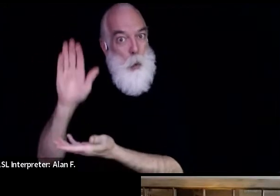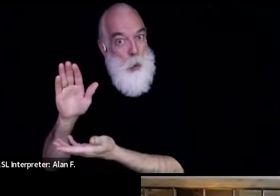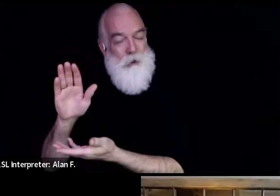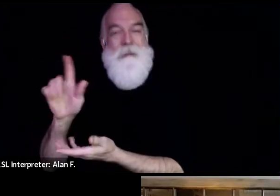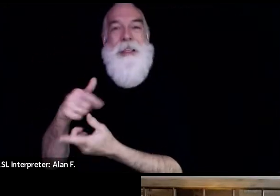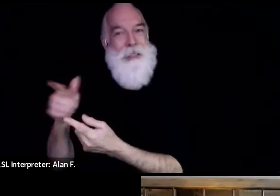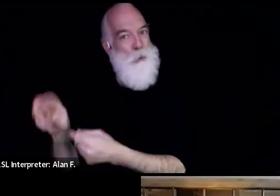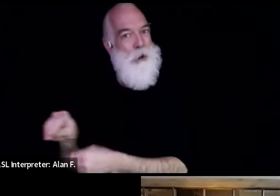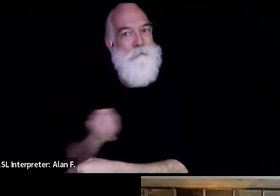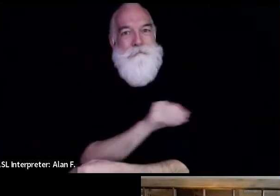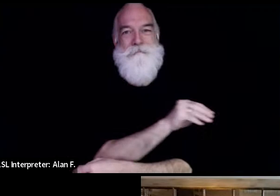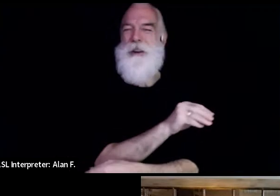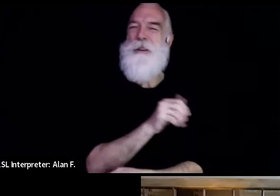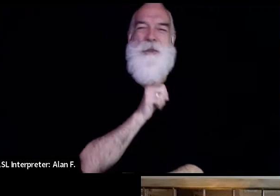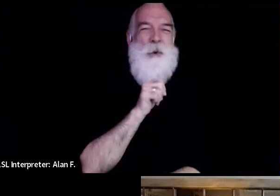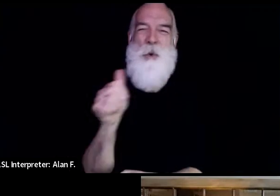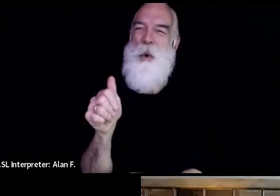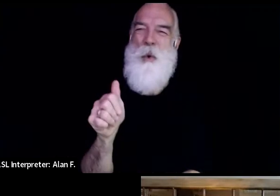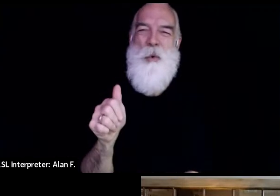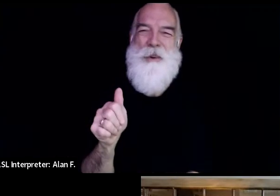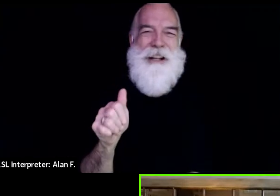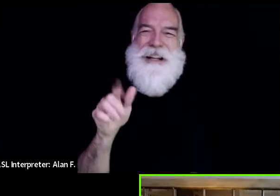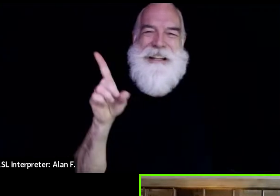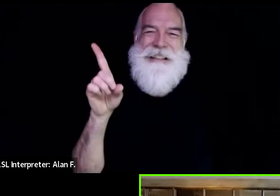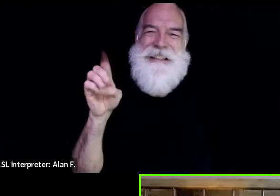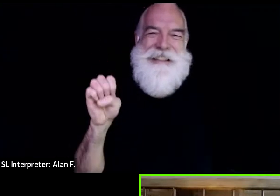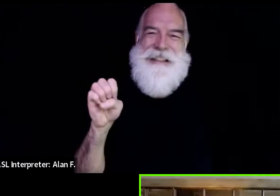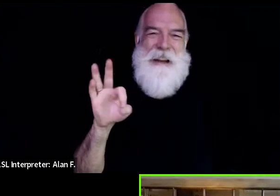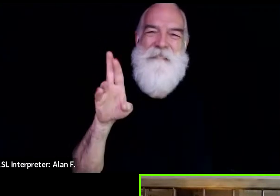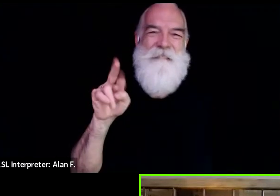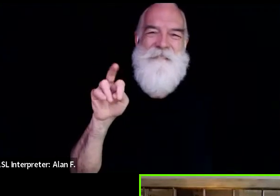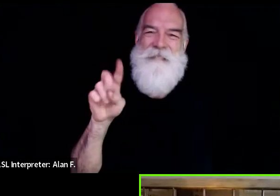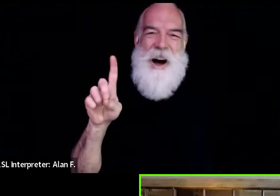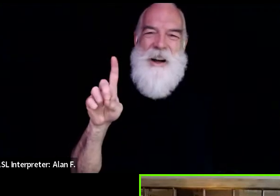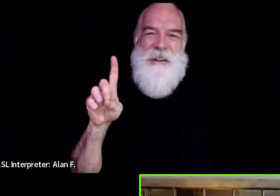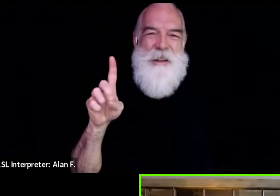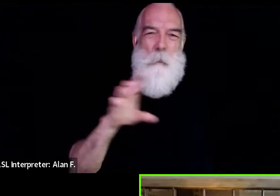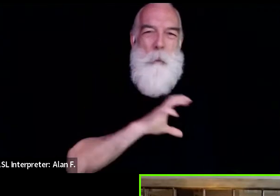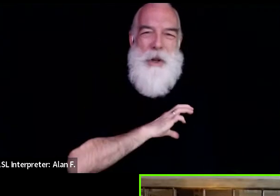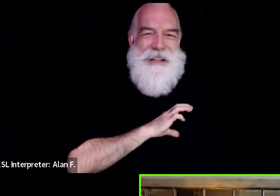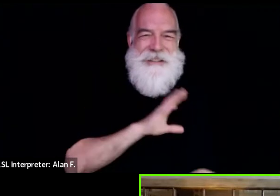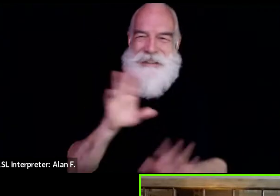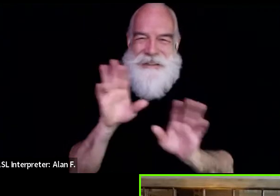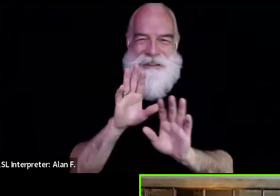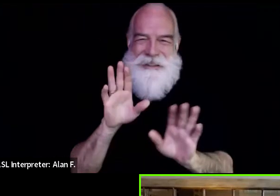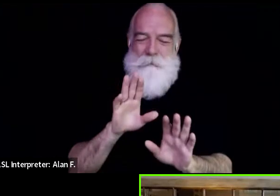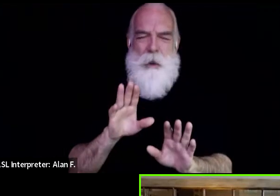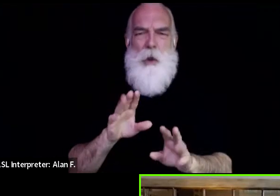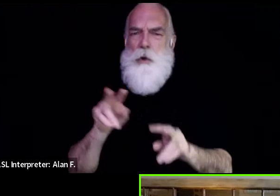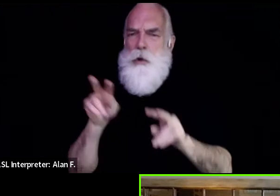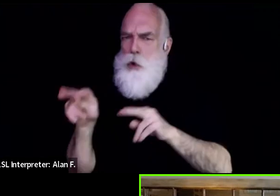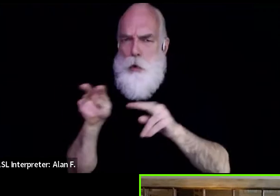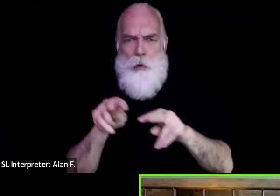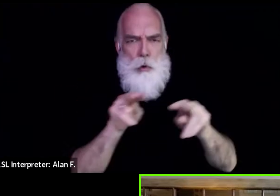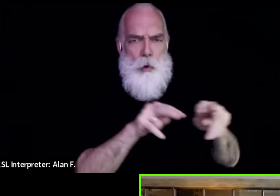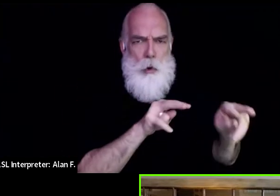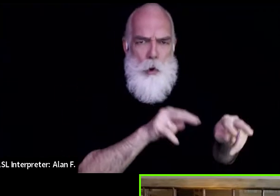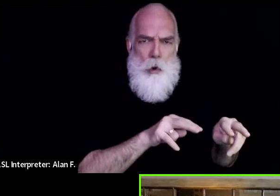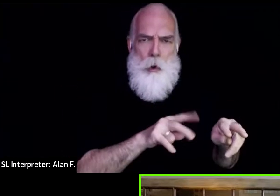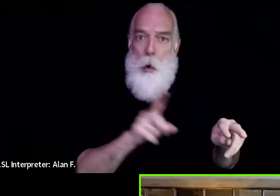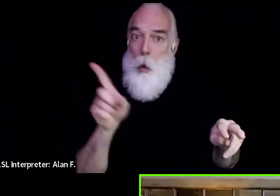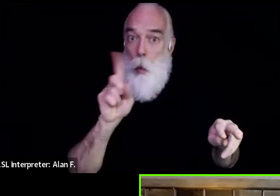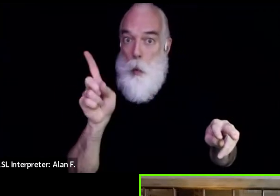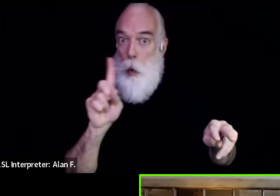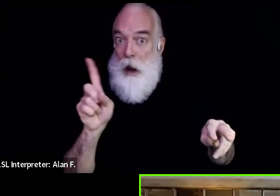Every budget is different. Where you can pull money, how you reallocate money is different. We did it from